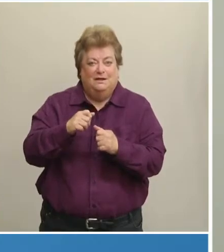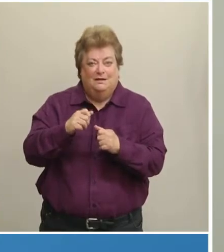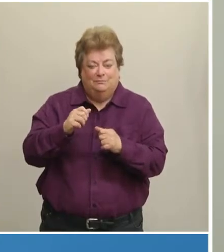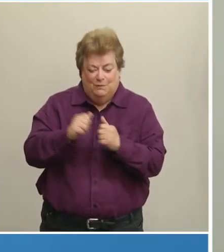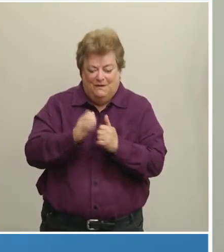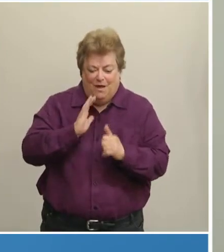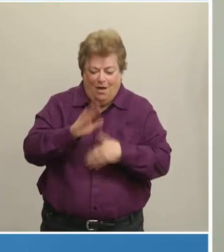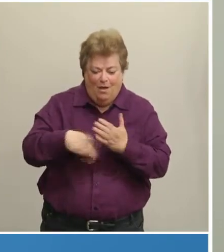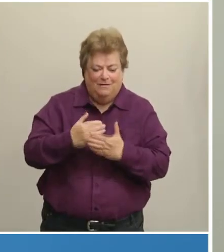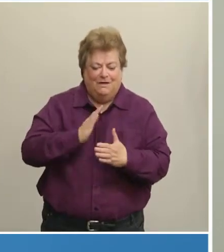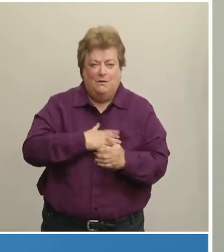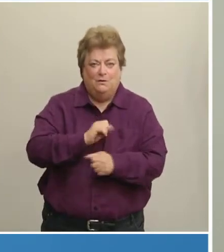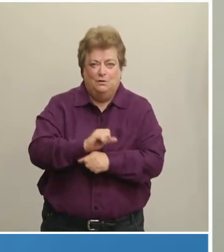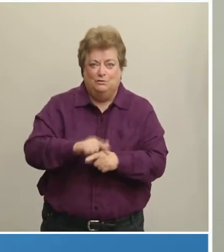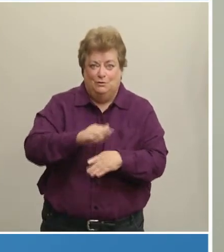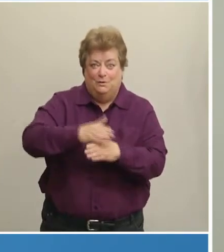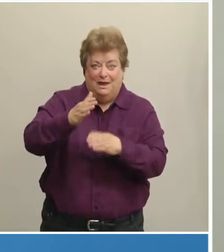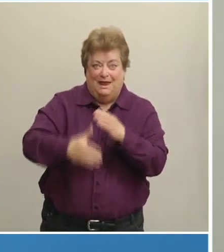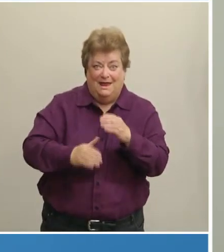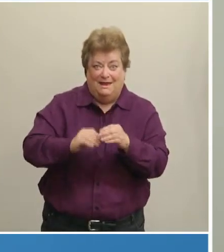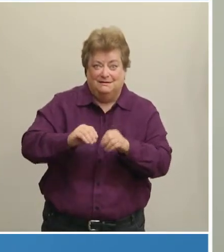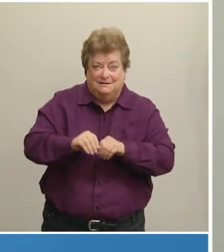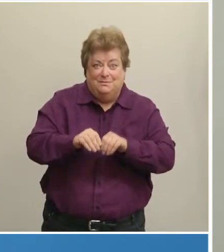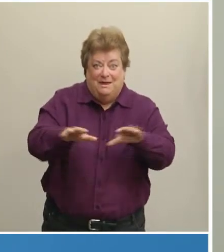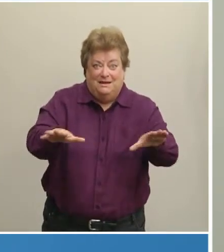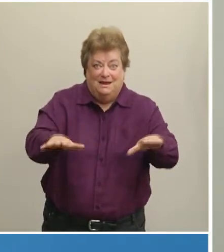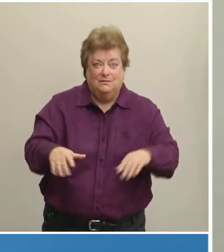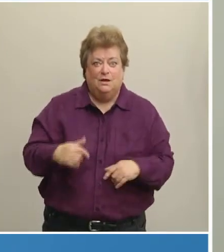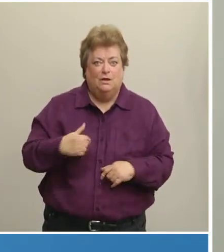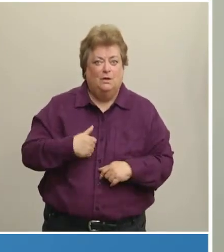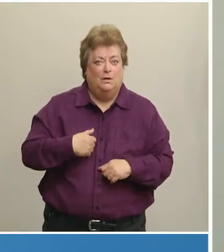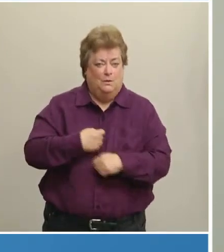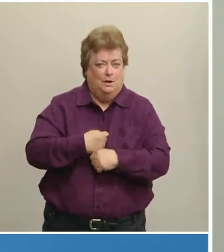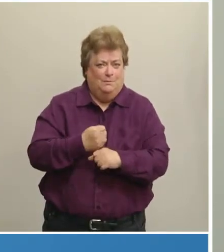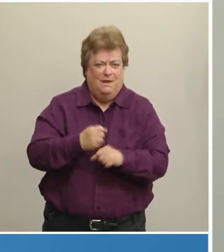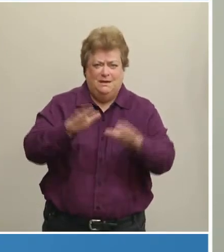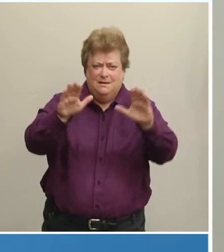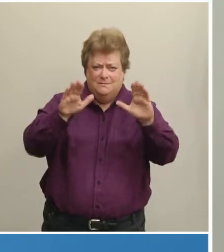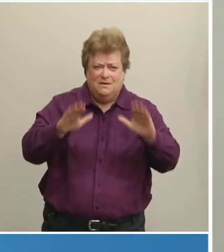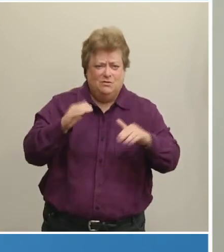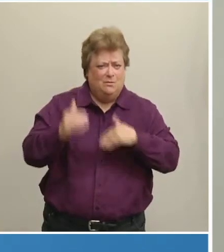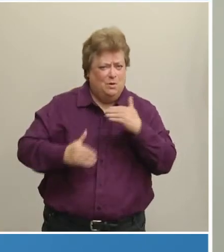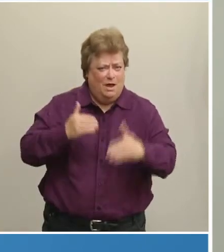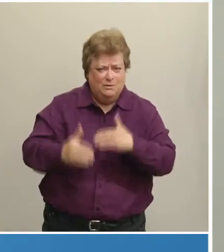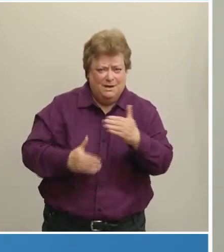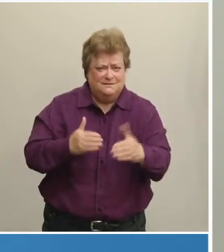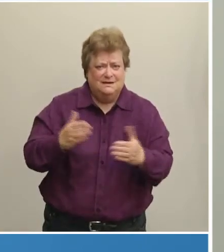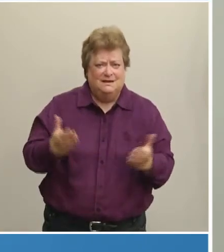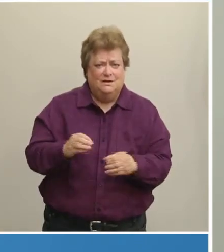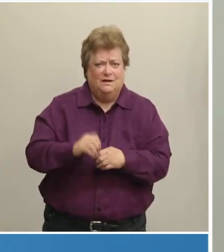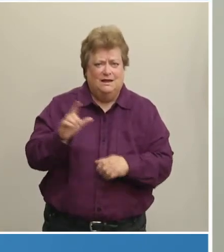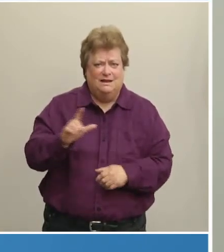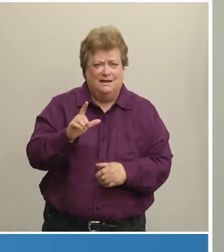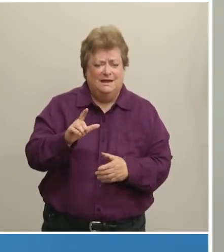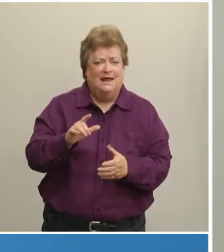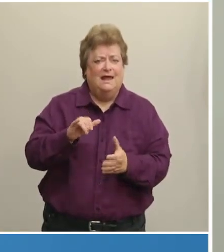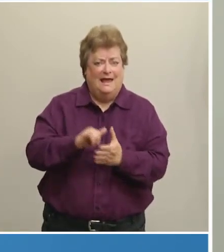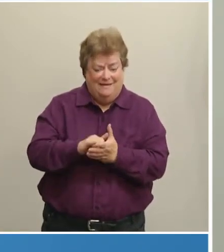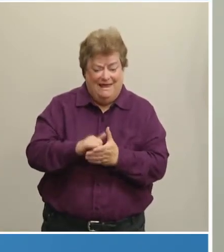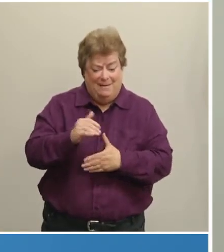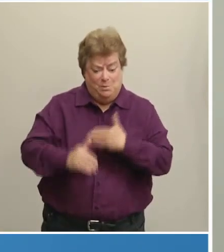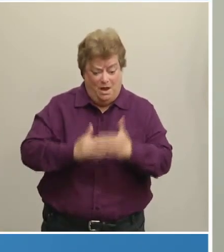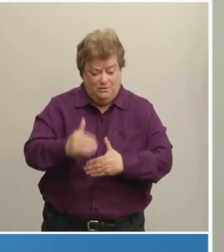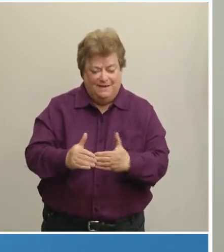pandemic. We are making amazing progress in Lincoln in our fight against this virus, and that progress is saving